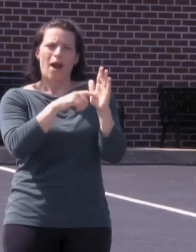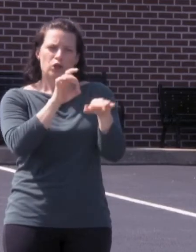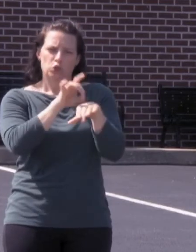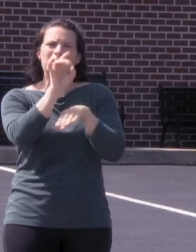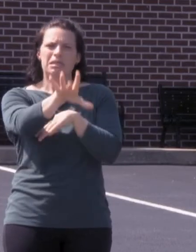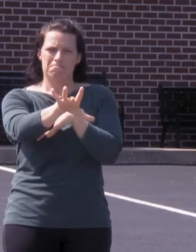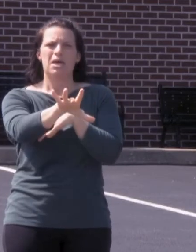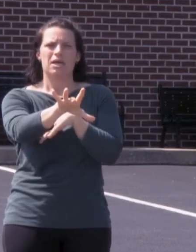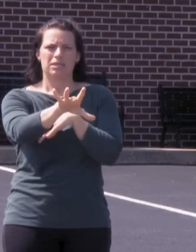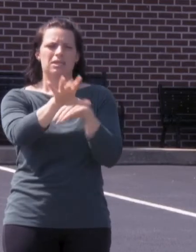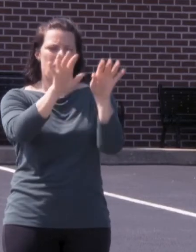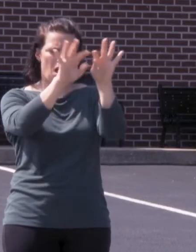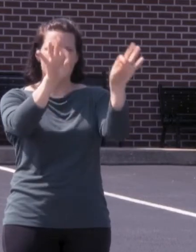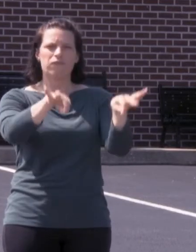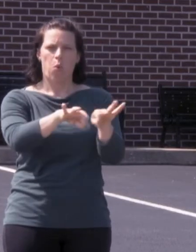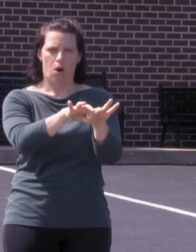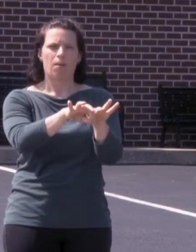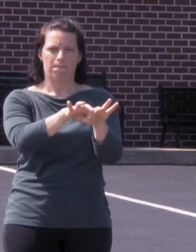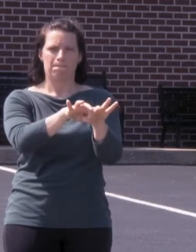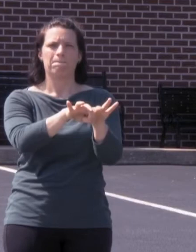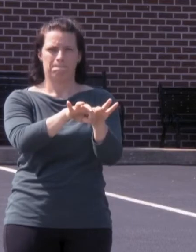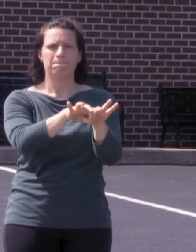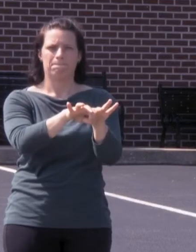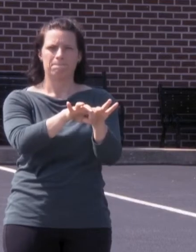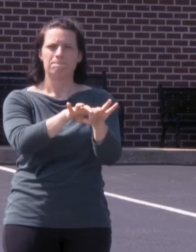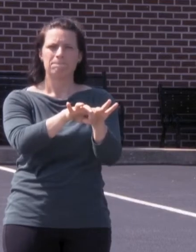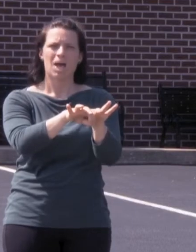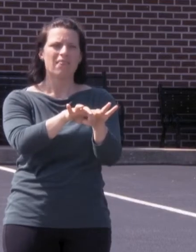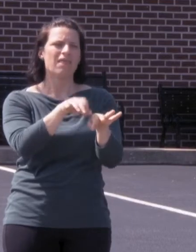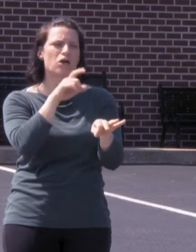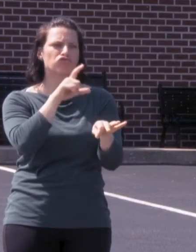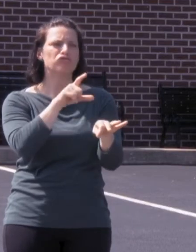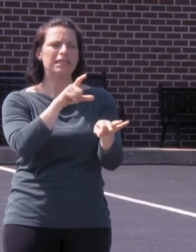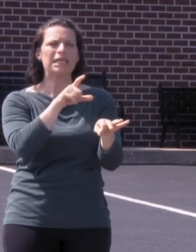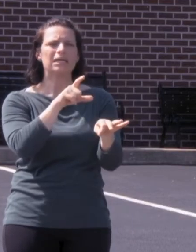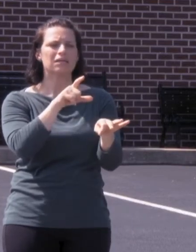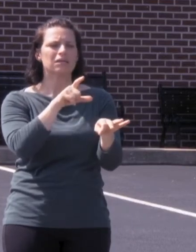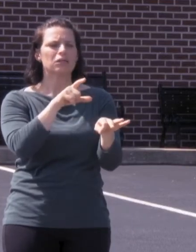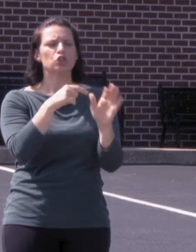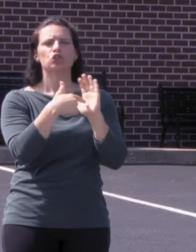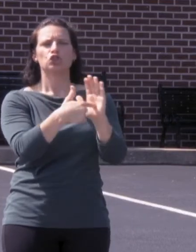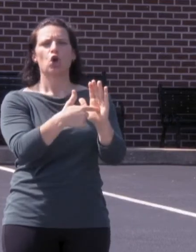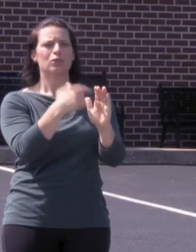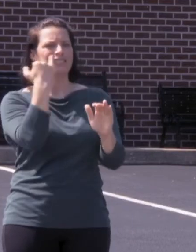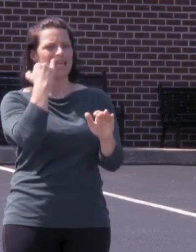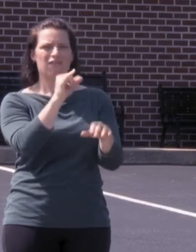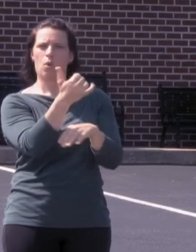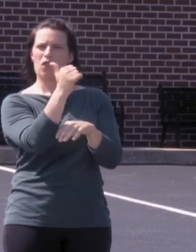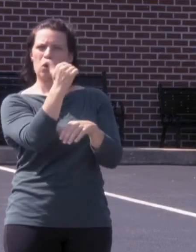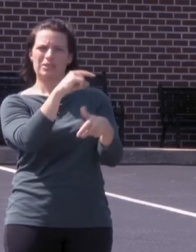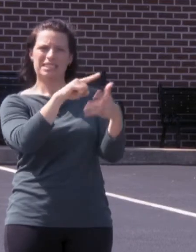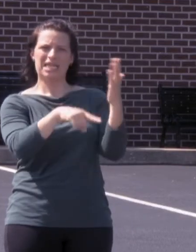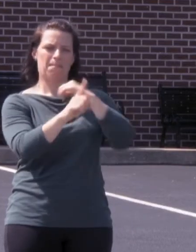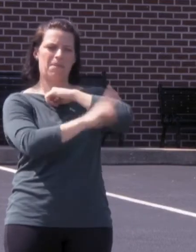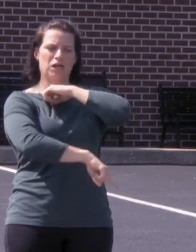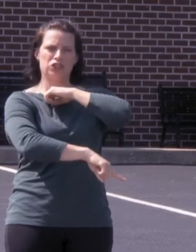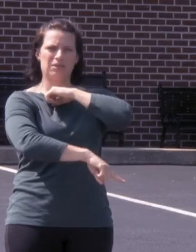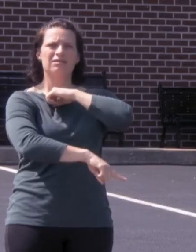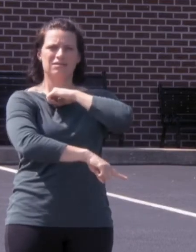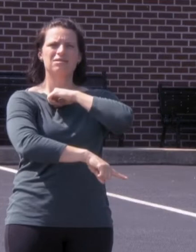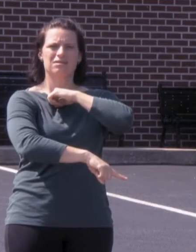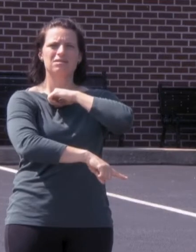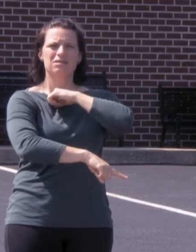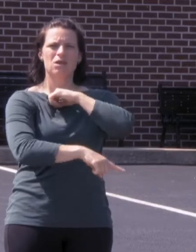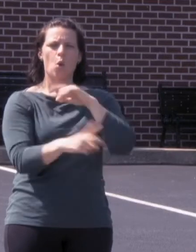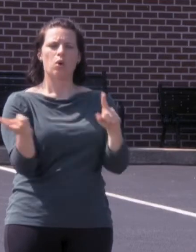submit a form that essentially seeks to delineate if one of those 10 infractions are viable, and